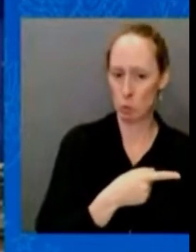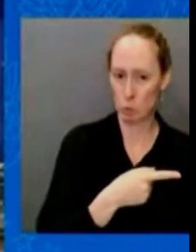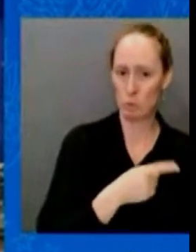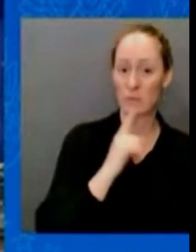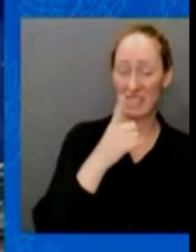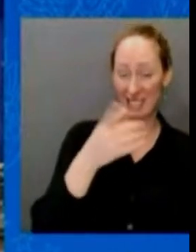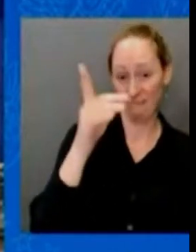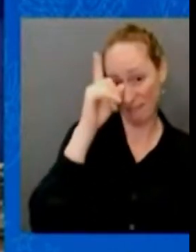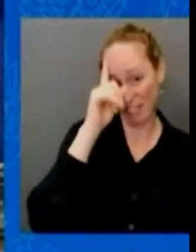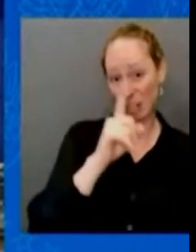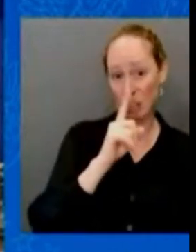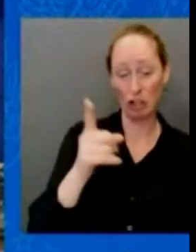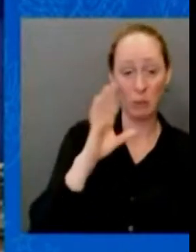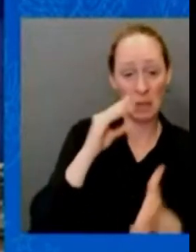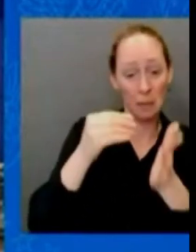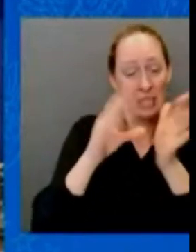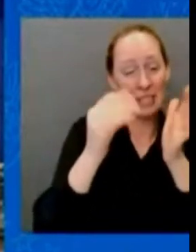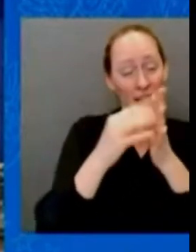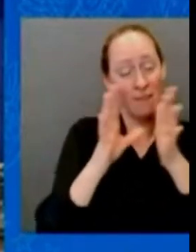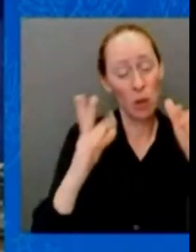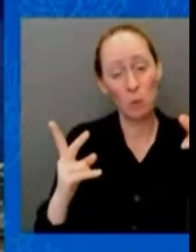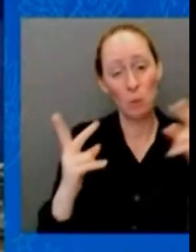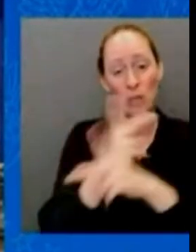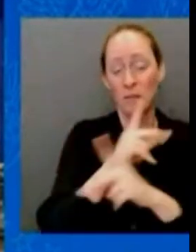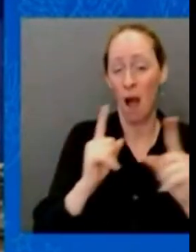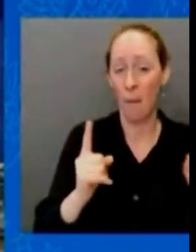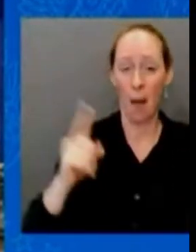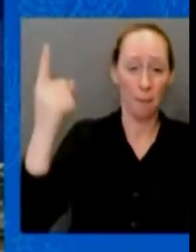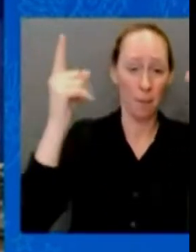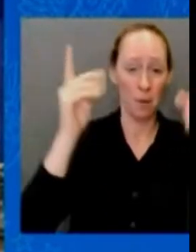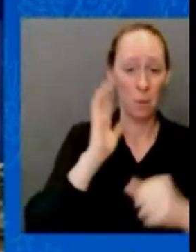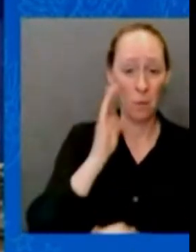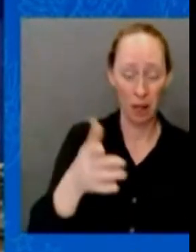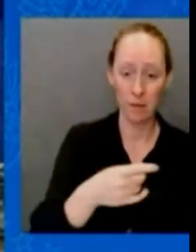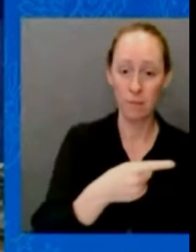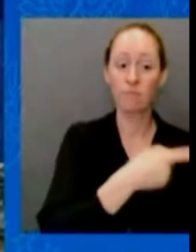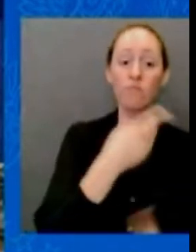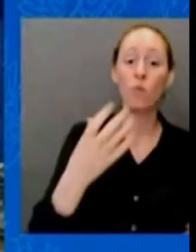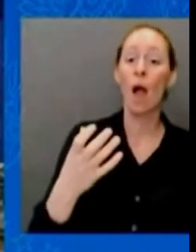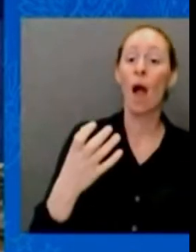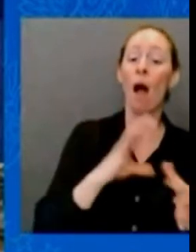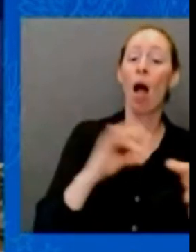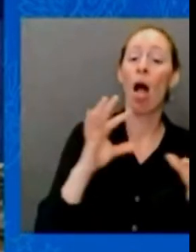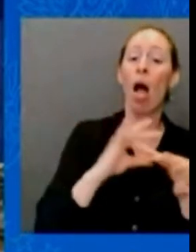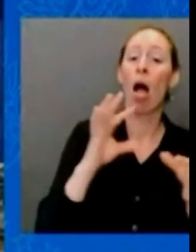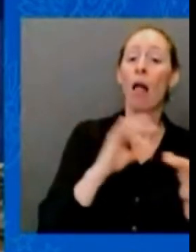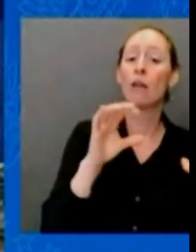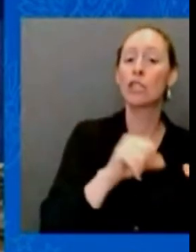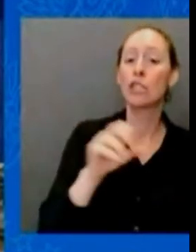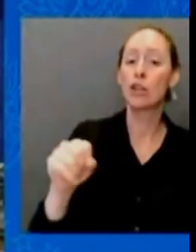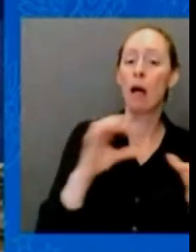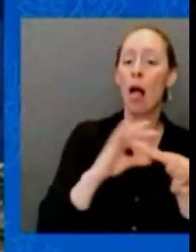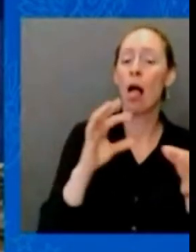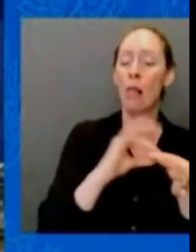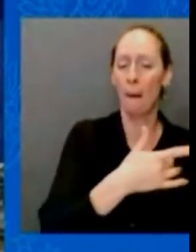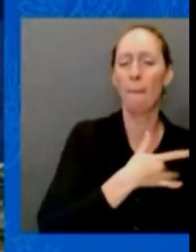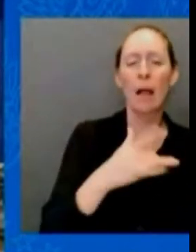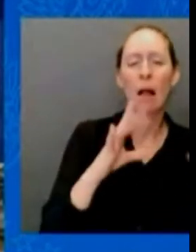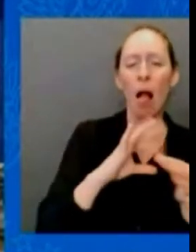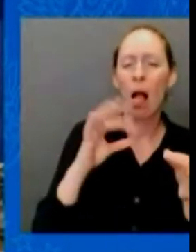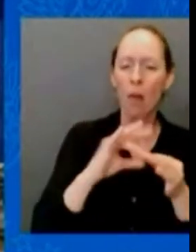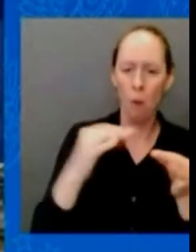know, there's Biden, that's typical Democrat saying Republicans are after Social Security. This is the one thing they've said out